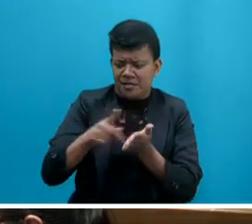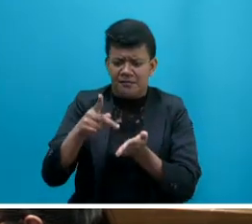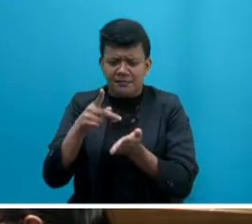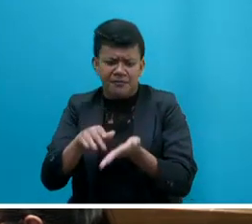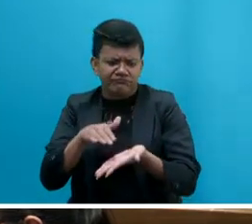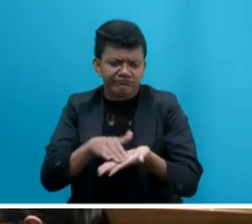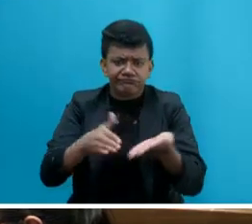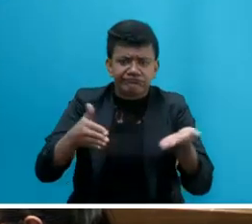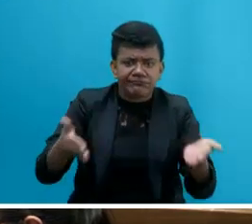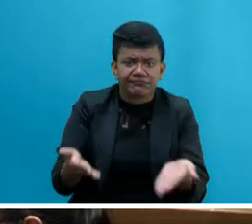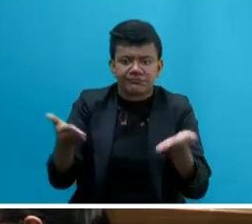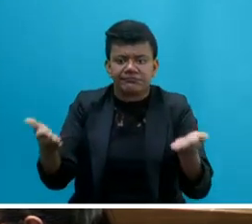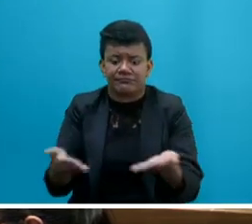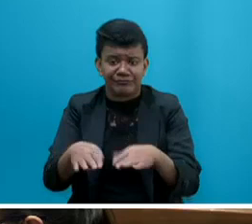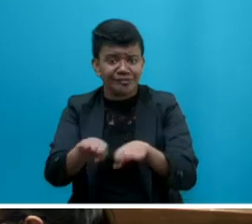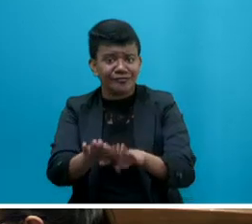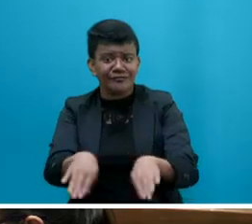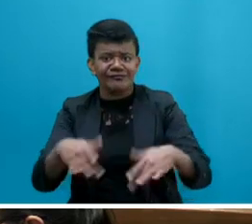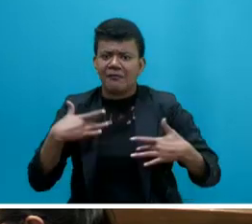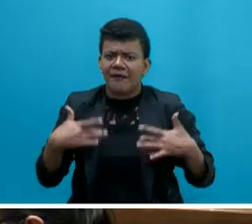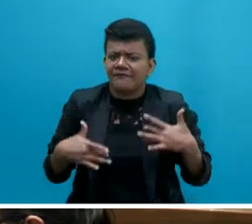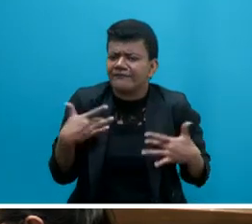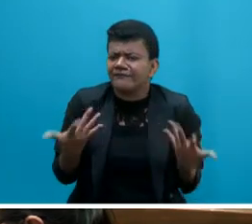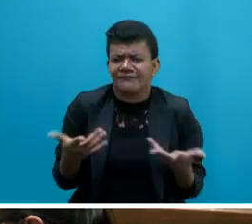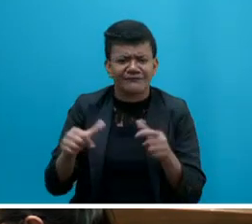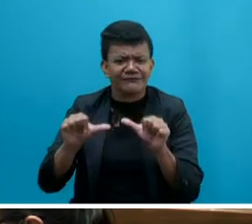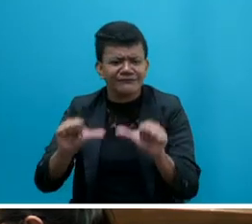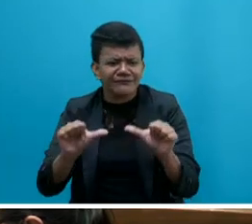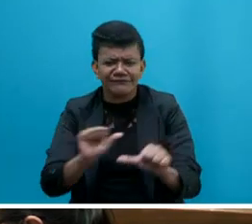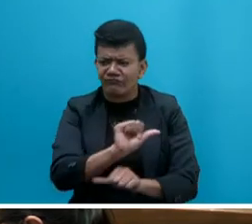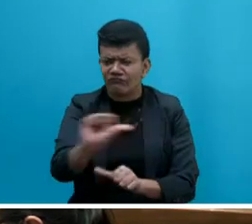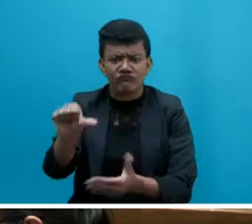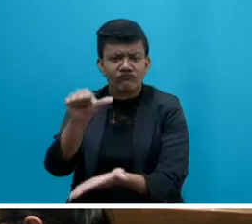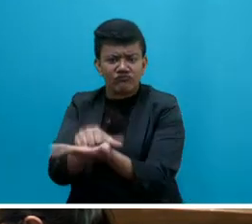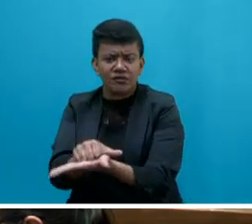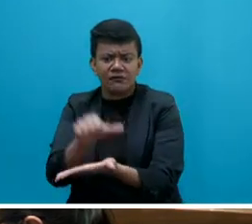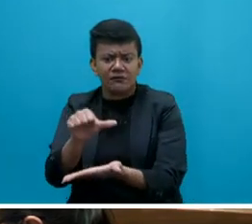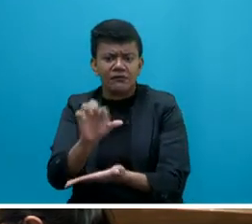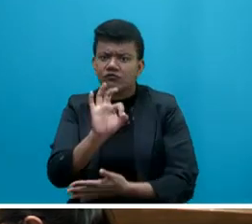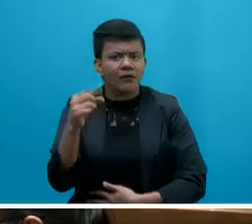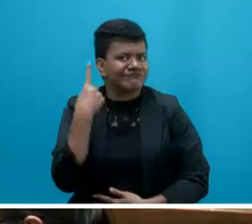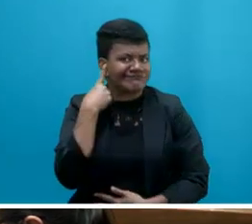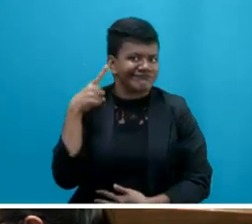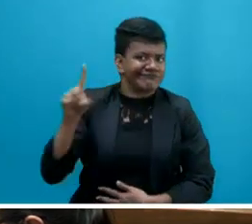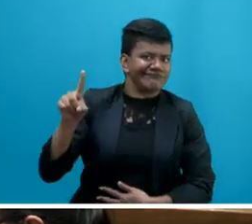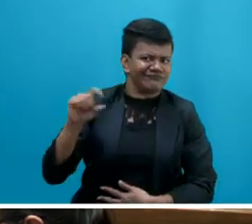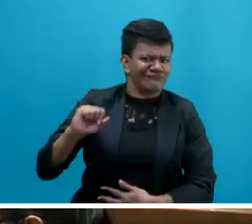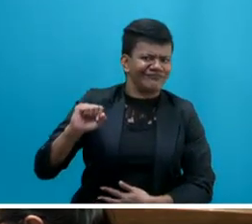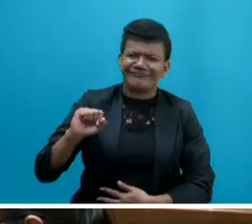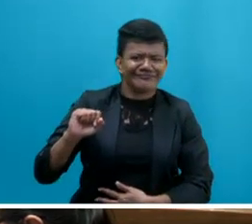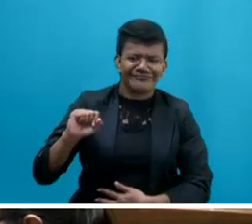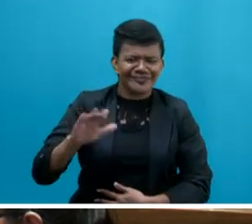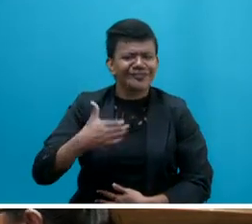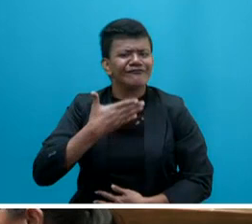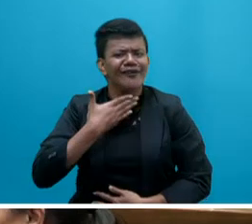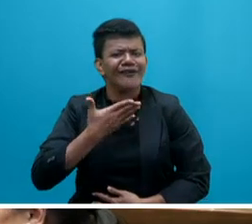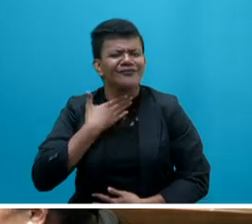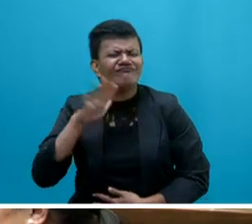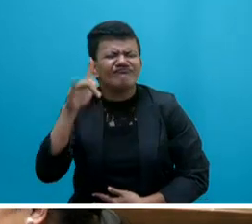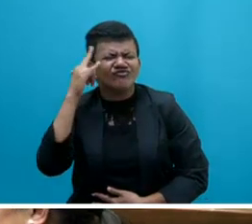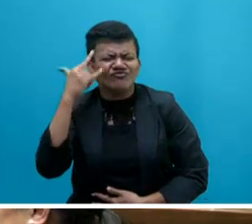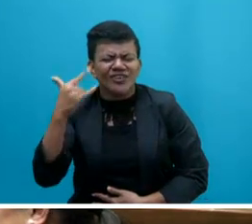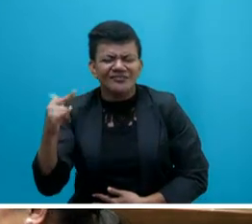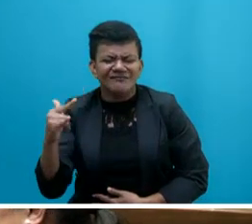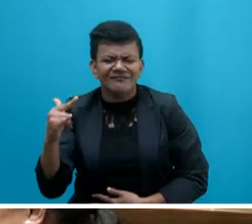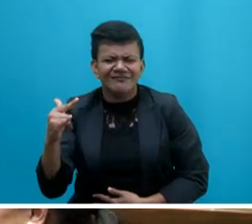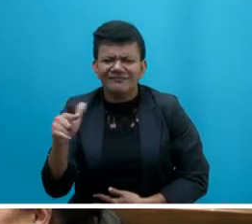protect their rights. To disregard our children's voice, as suggested by the opposition, is not only against the Constitution,